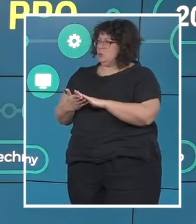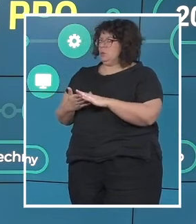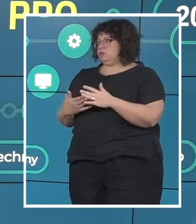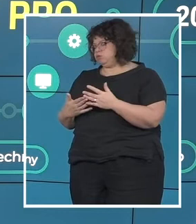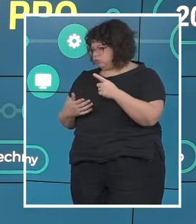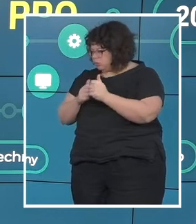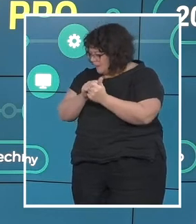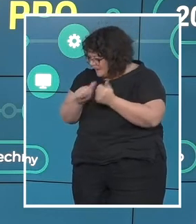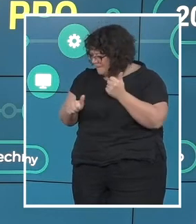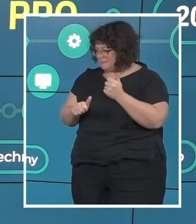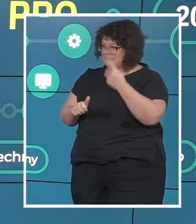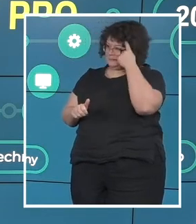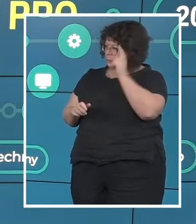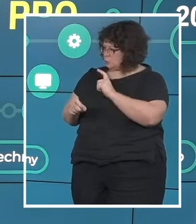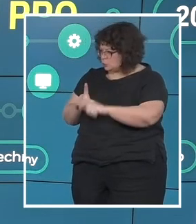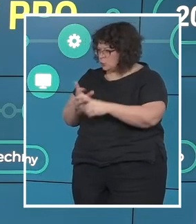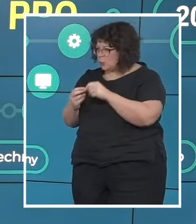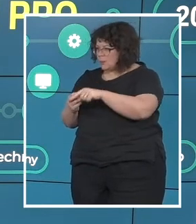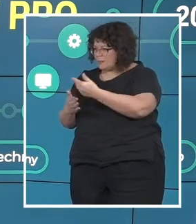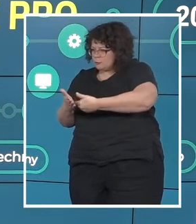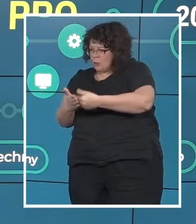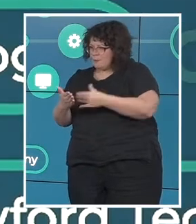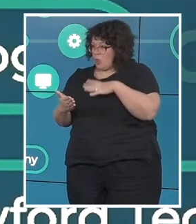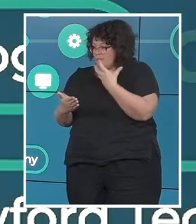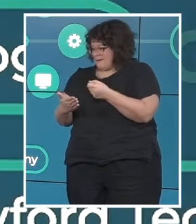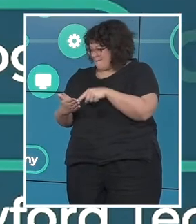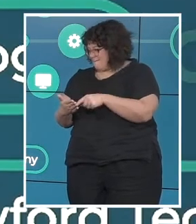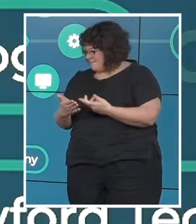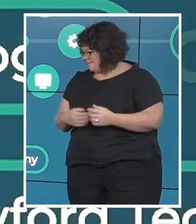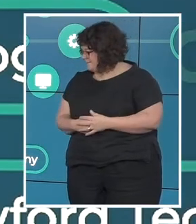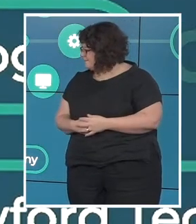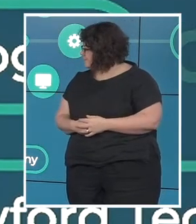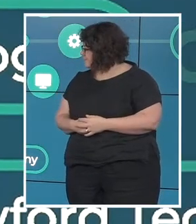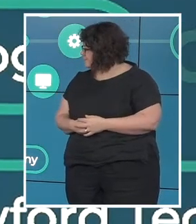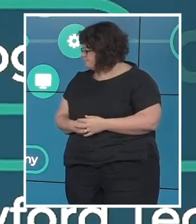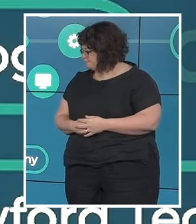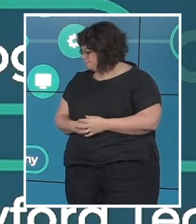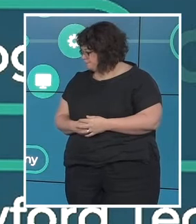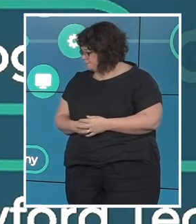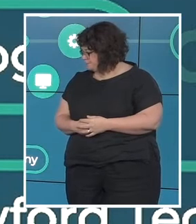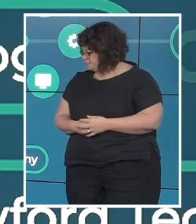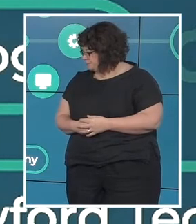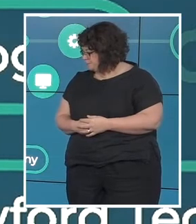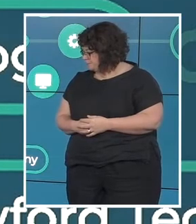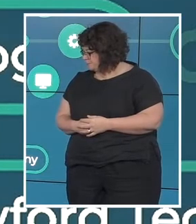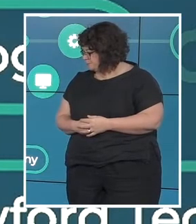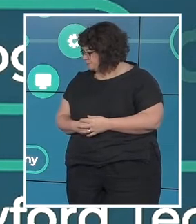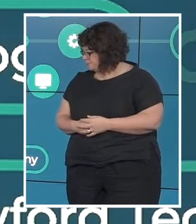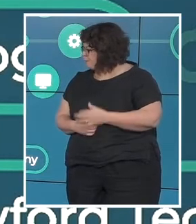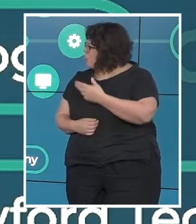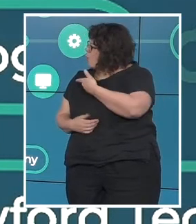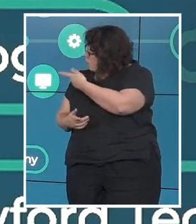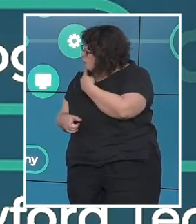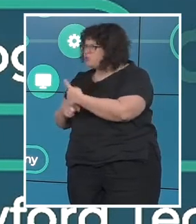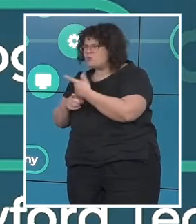The one that's currently at the top, it talks about the automated creation of things like closed captions and subtitling.